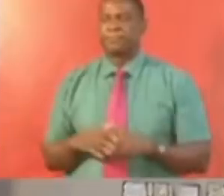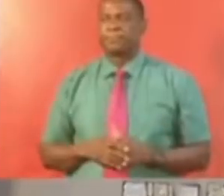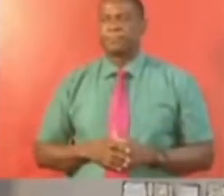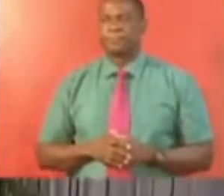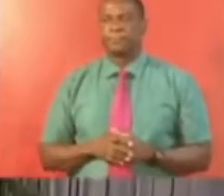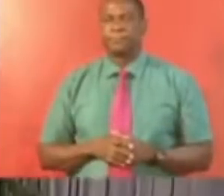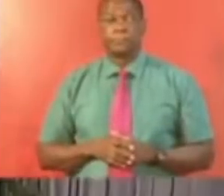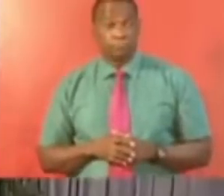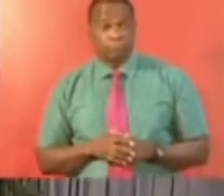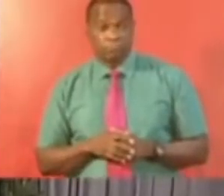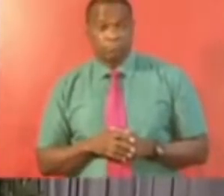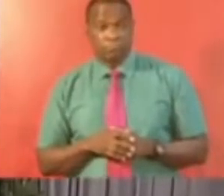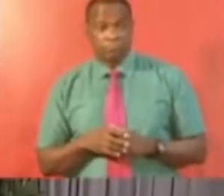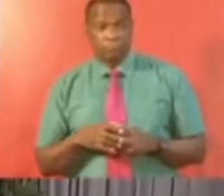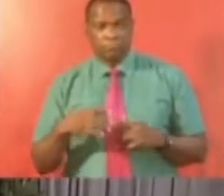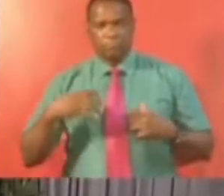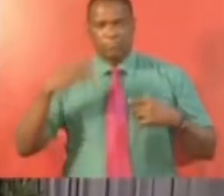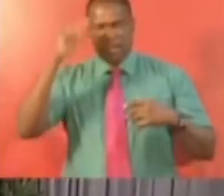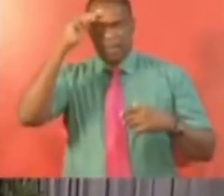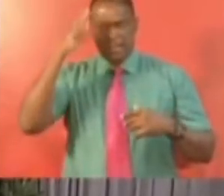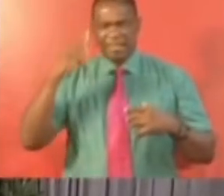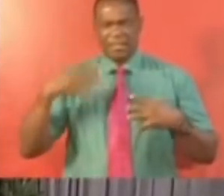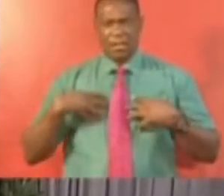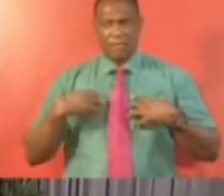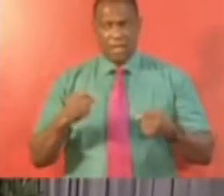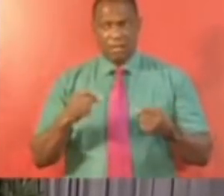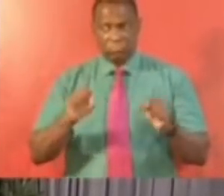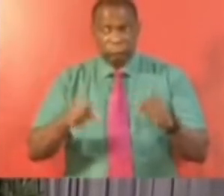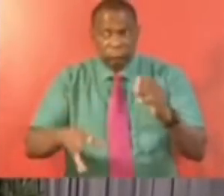Prior, if I could just, again, support Minister Young.